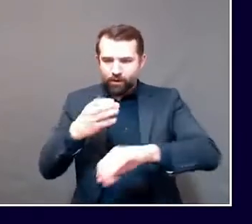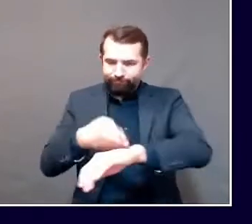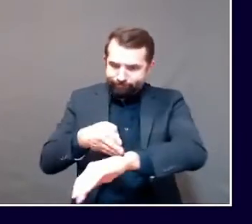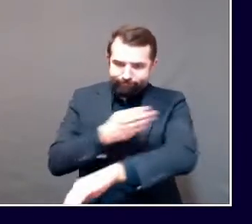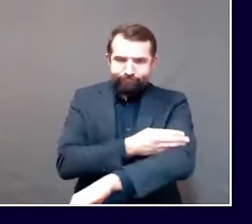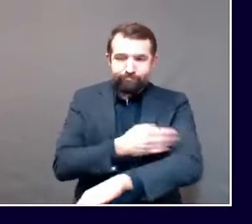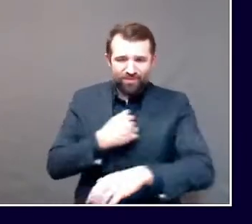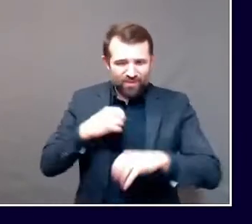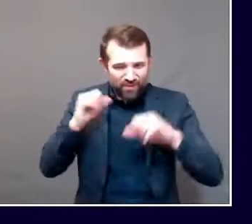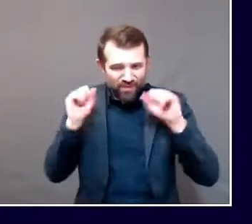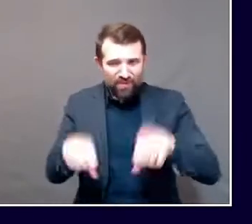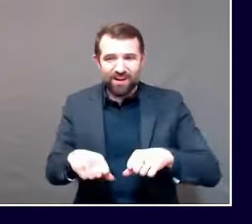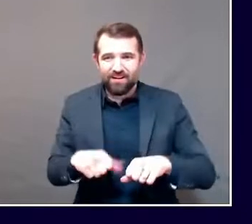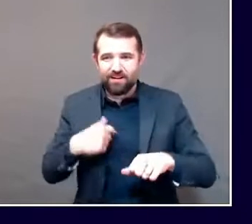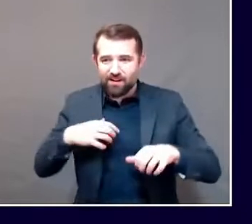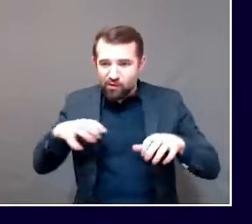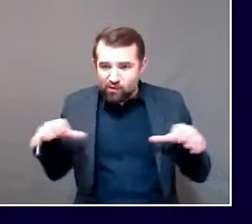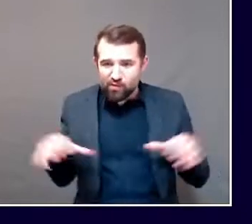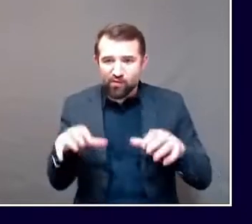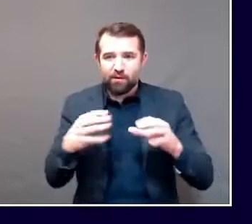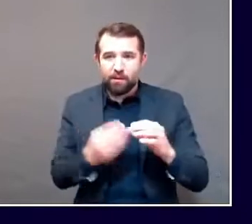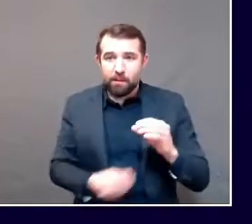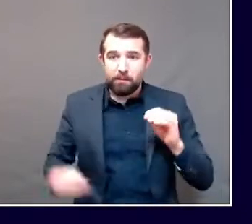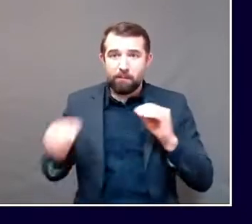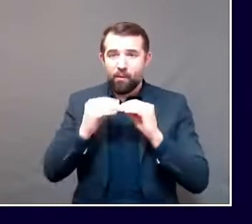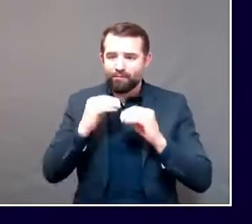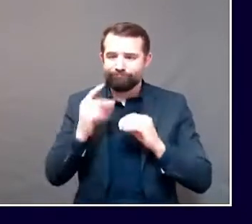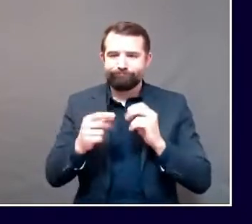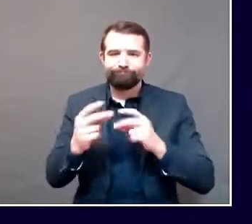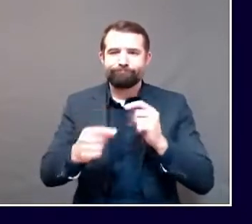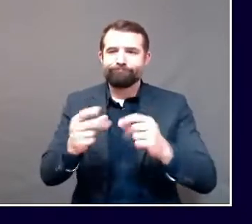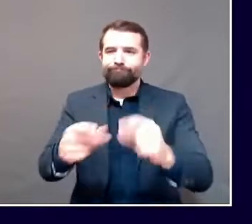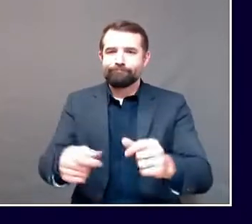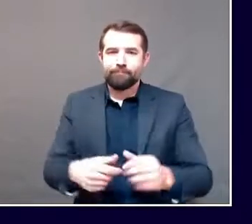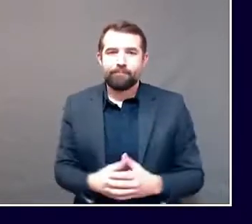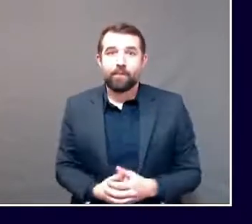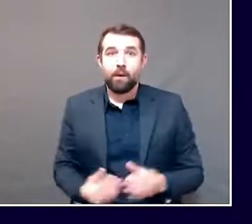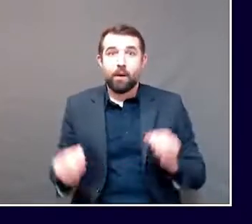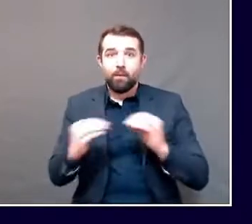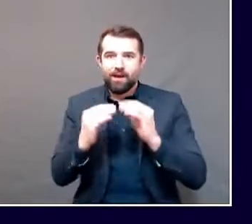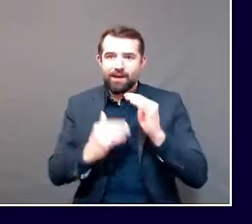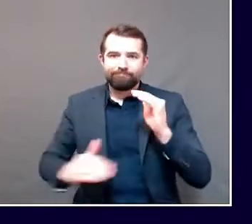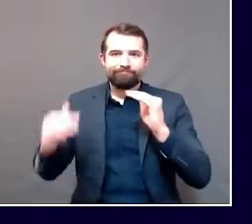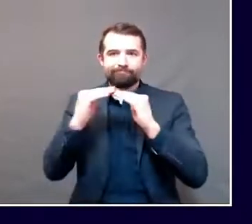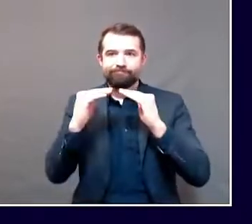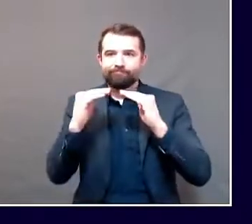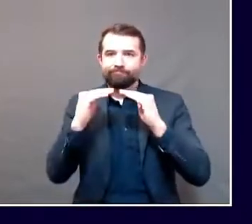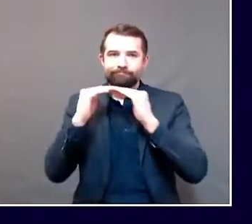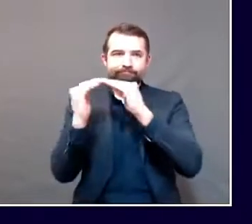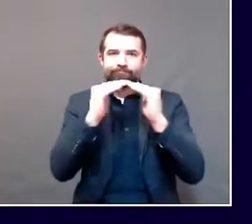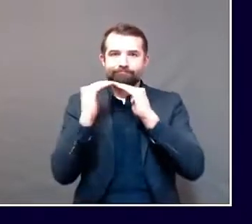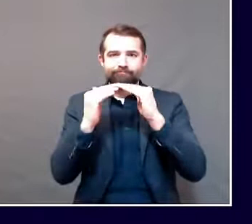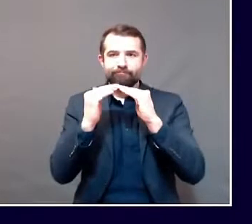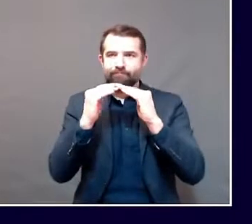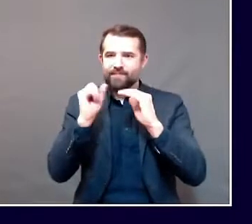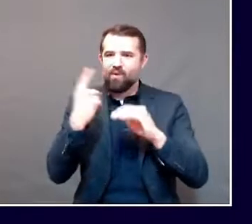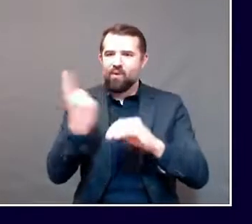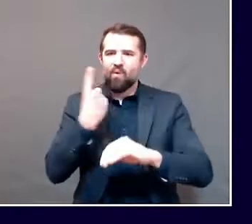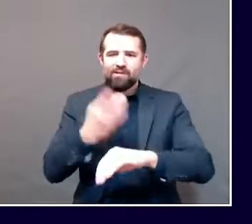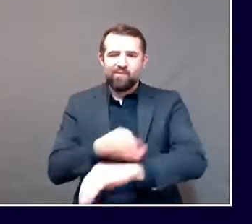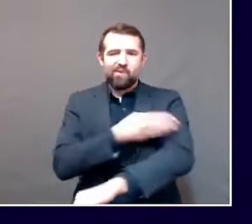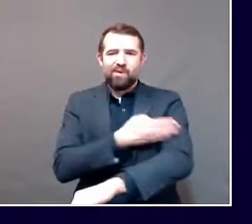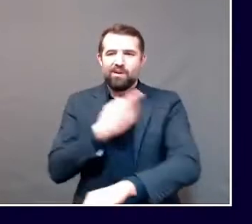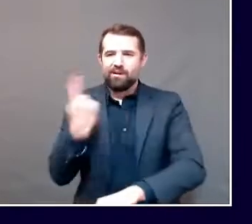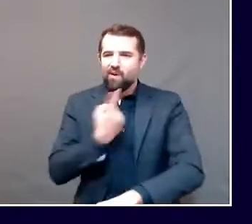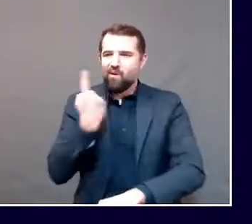quickly? Yes. Can we make sure we do so with equity? 100%. My goal is to keep up the pace and turn up the dial